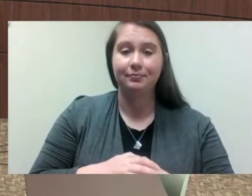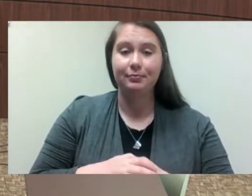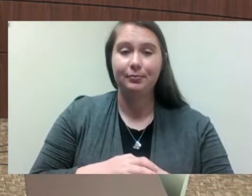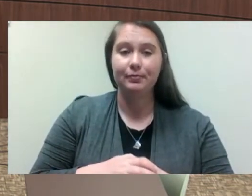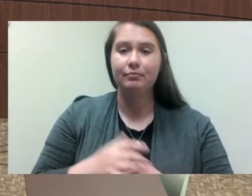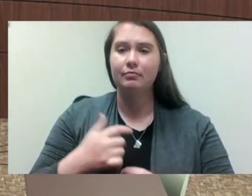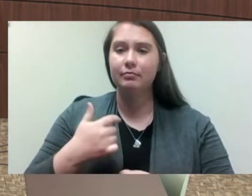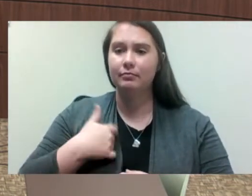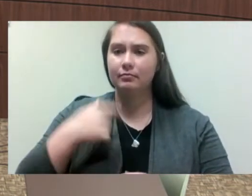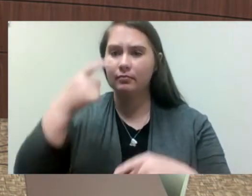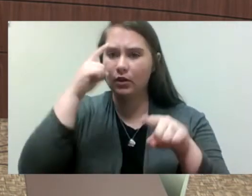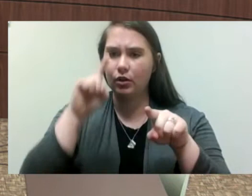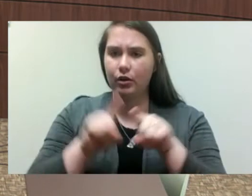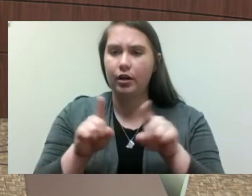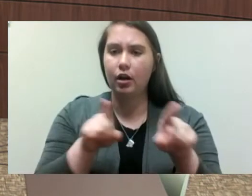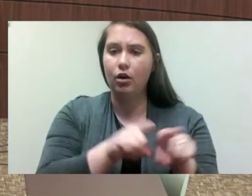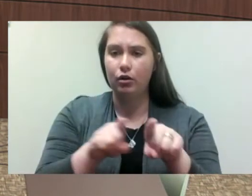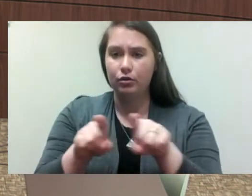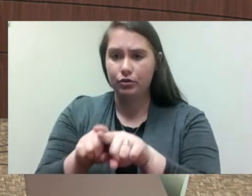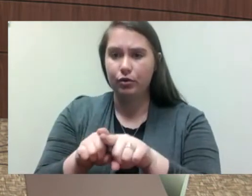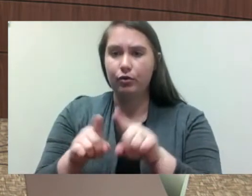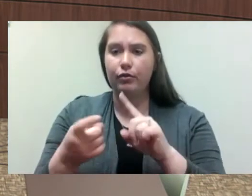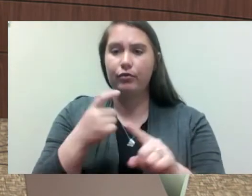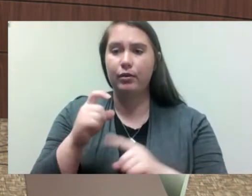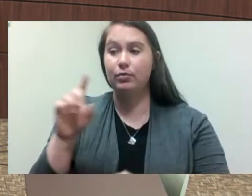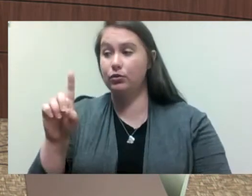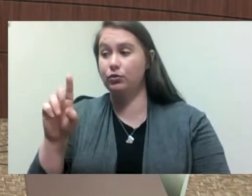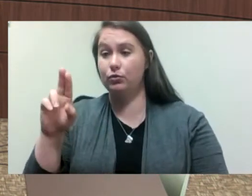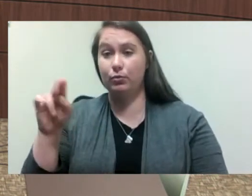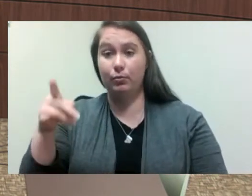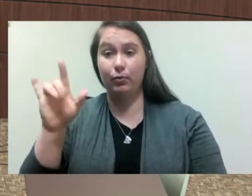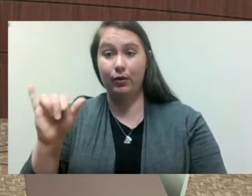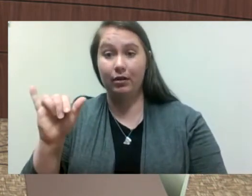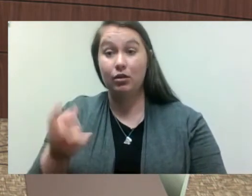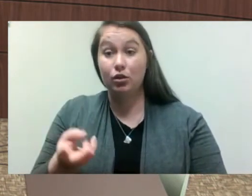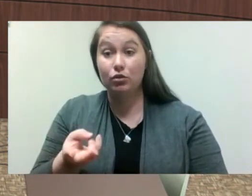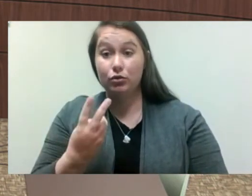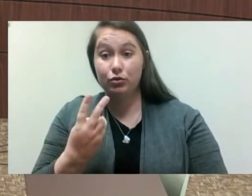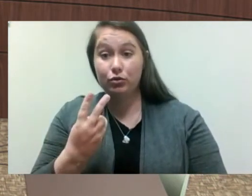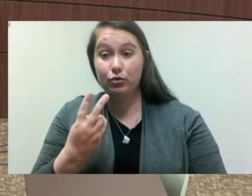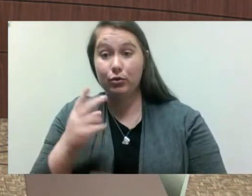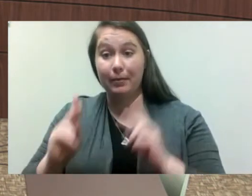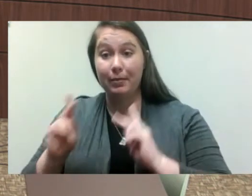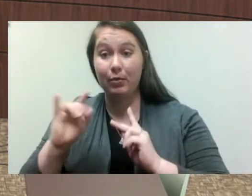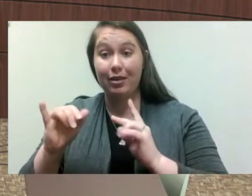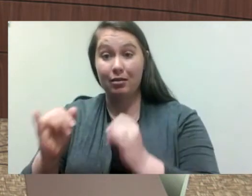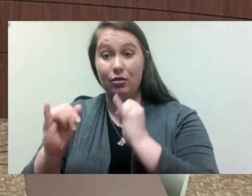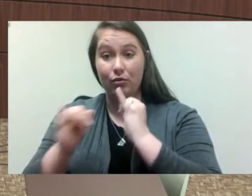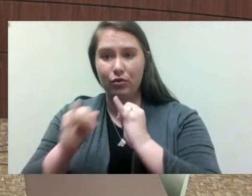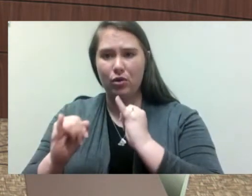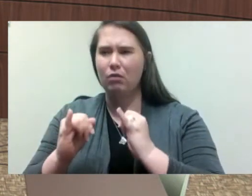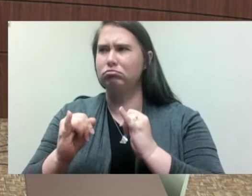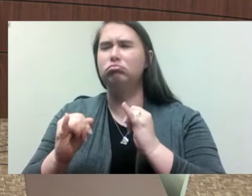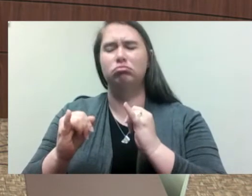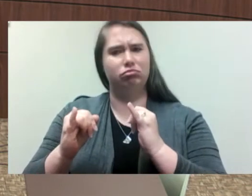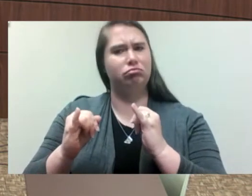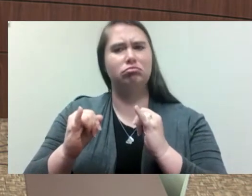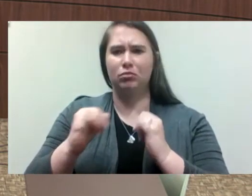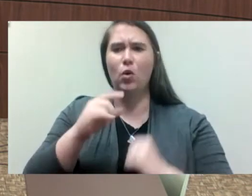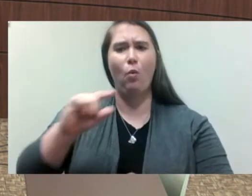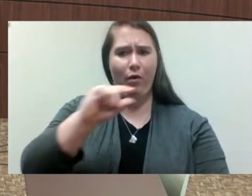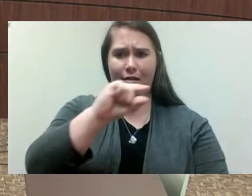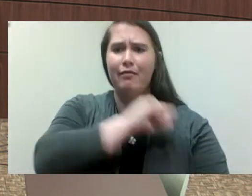I would agree also with Mr. Dupuy, it was both candidates that we interviewed were very qualified, and it was